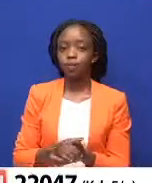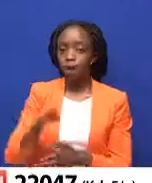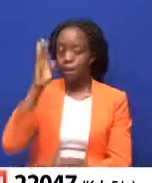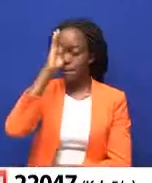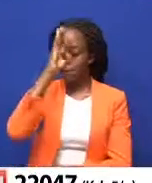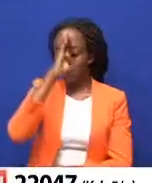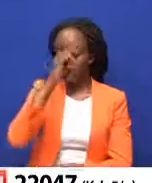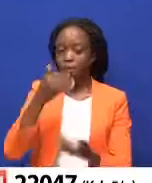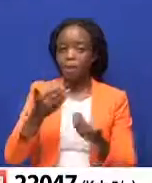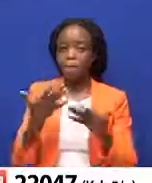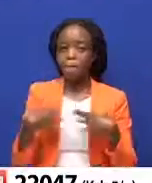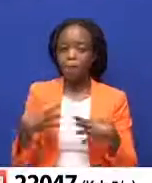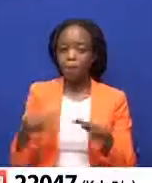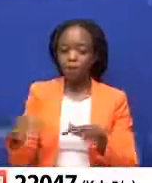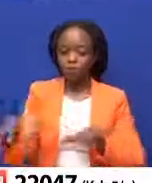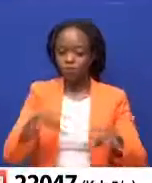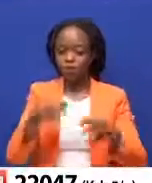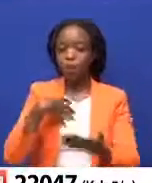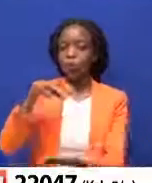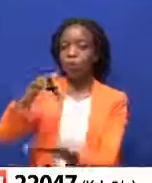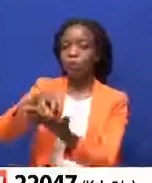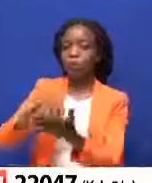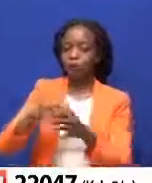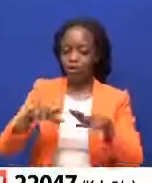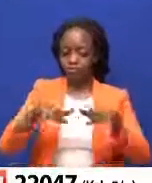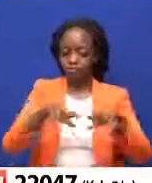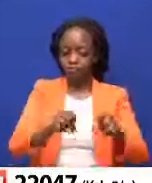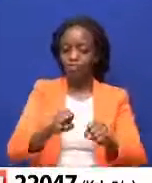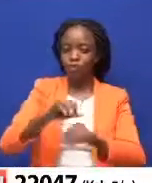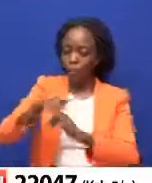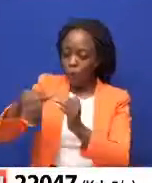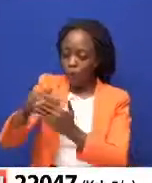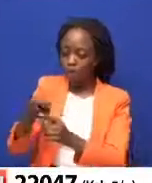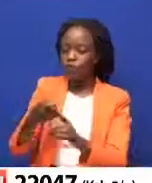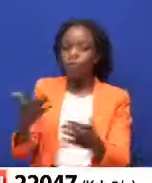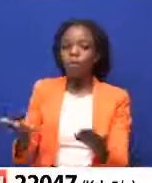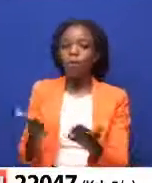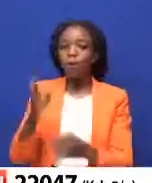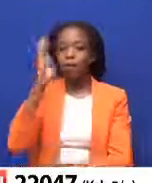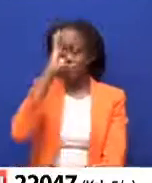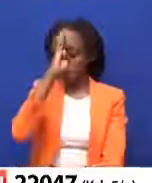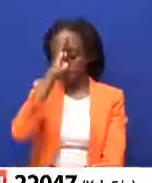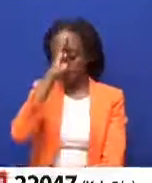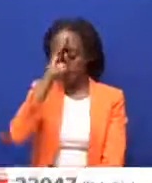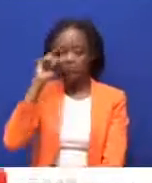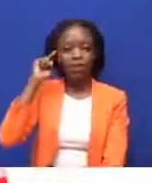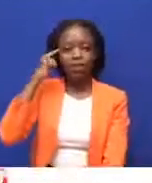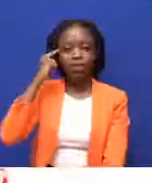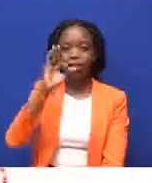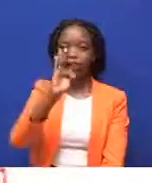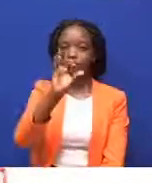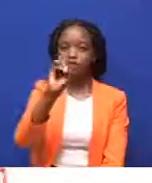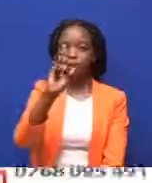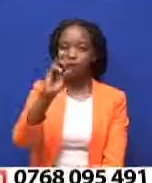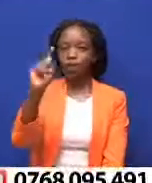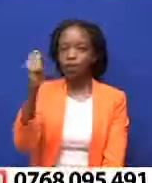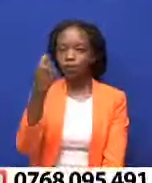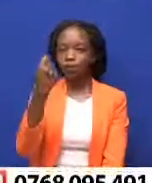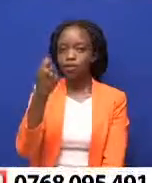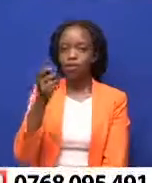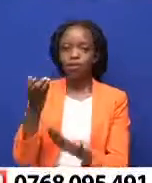Bungoma, there are people scrambling for positions in the party, all of them coming from Bungoma, thinking Ford Kenya is a Bungoma